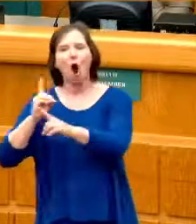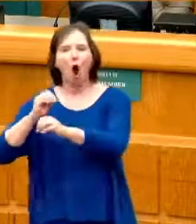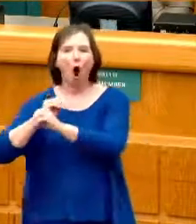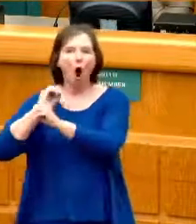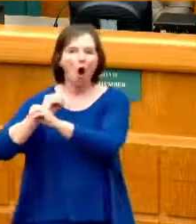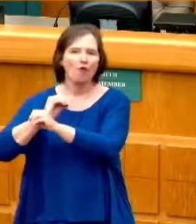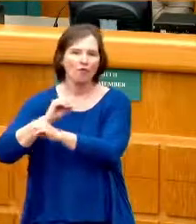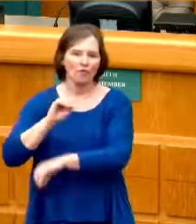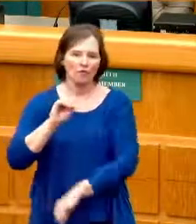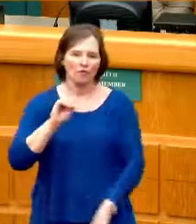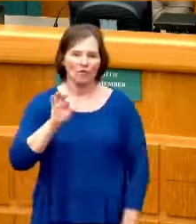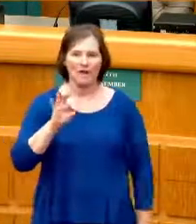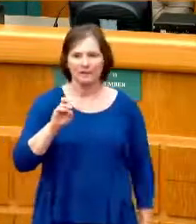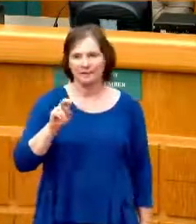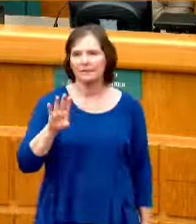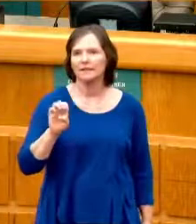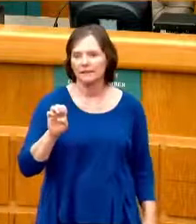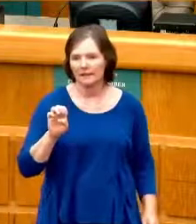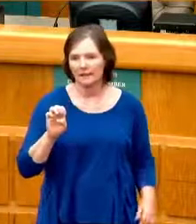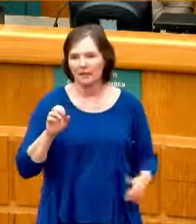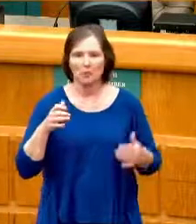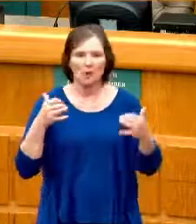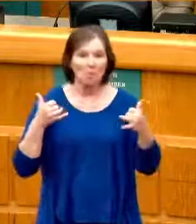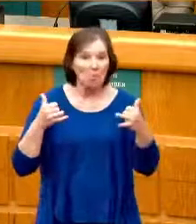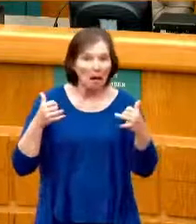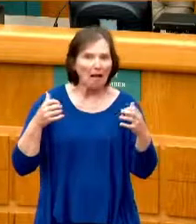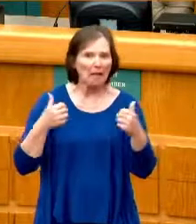have more news with more